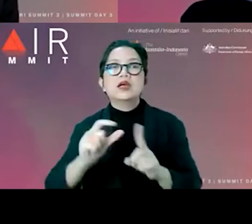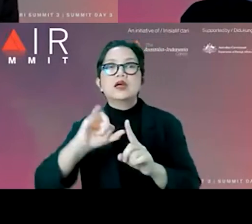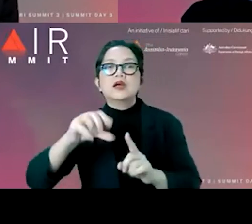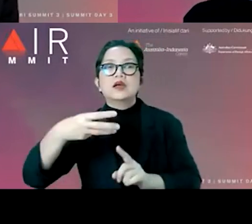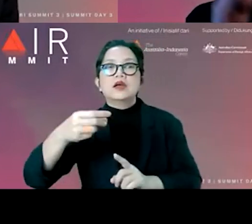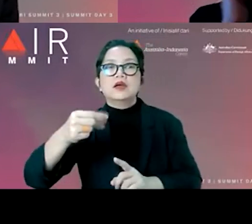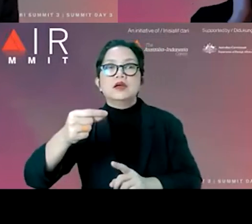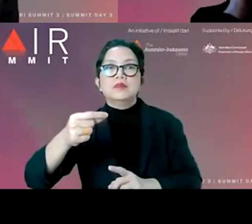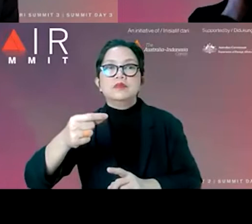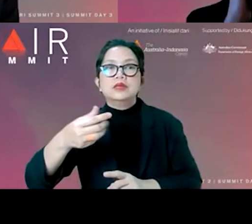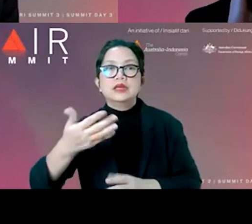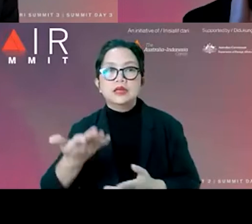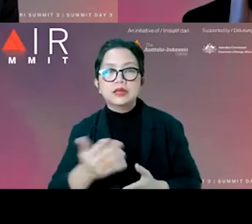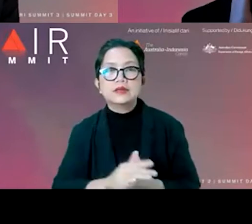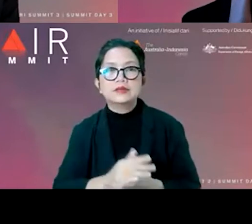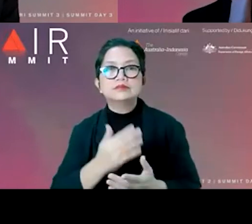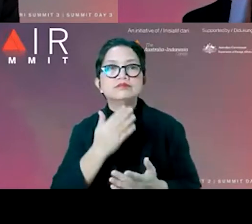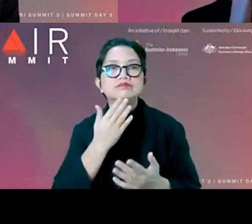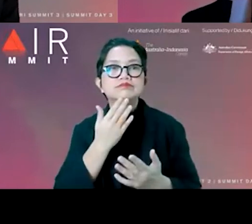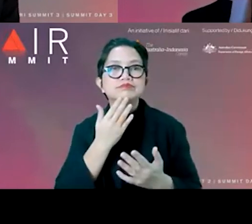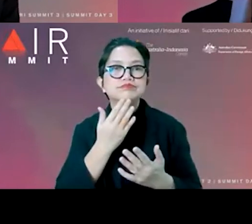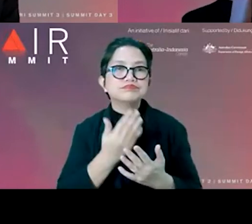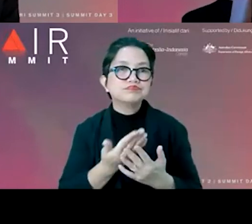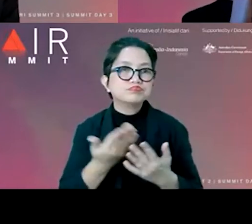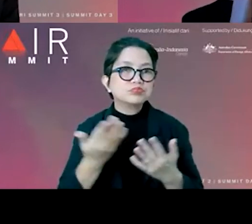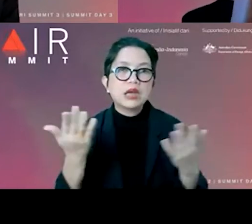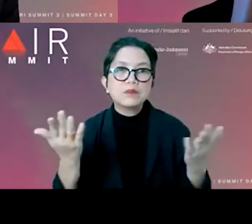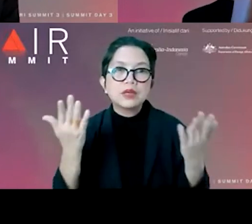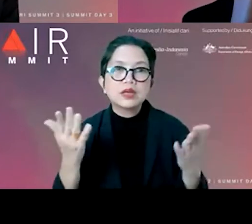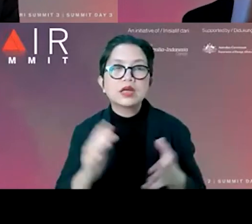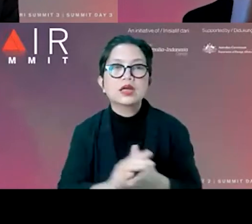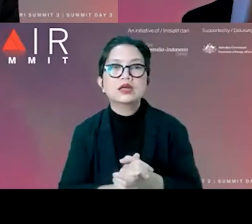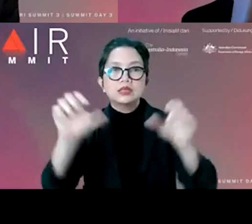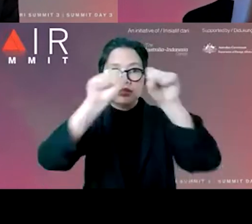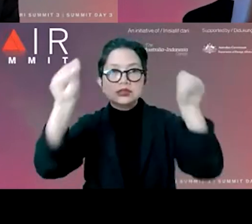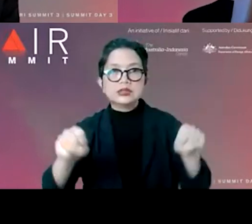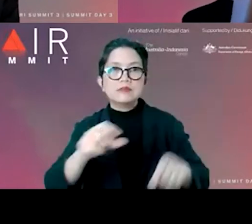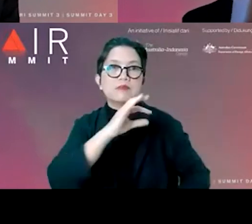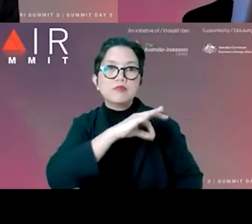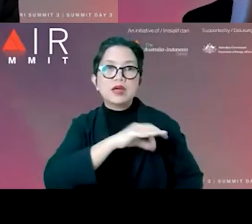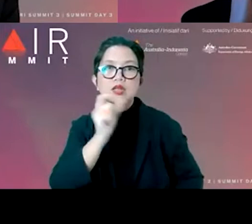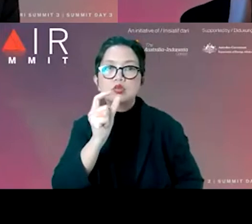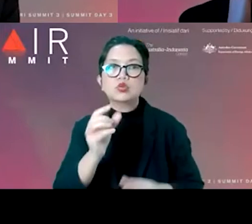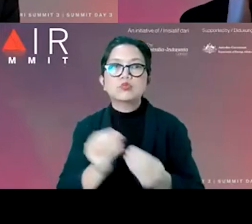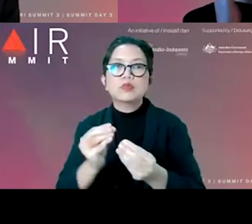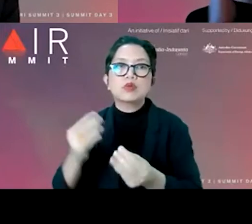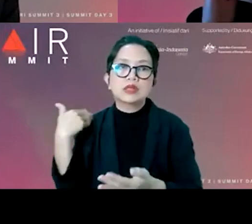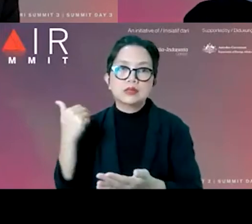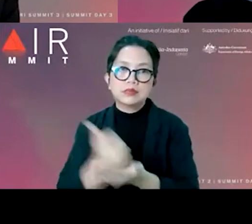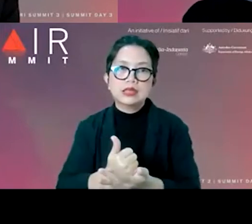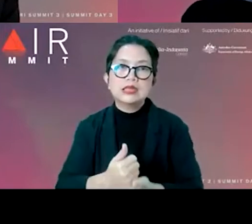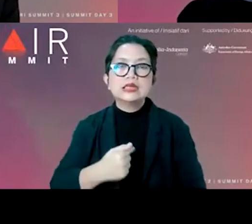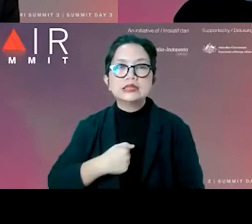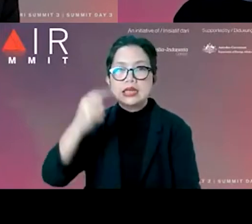useful to policy makers, I think it is absolutely useful. I'm not saying, our particular